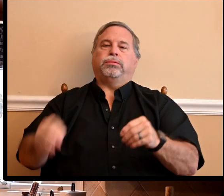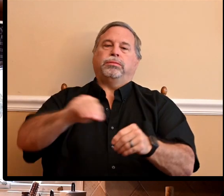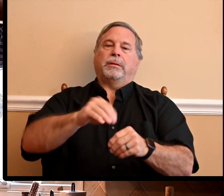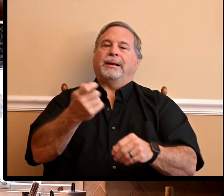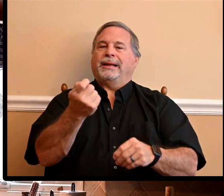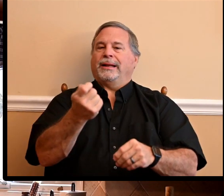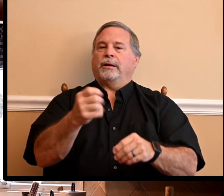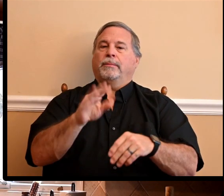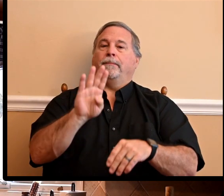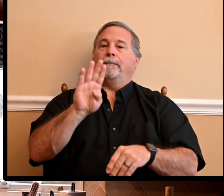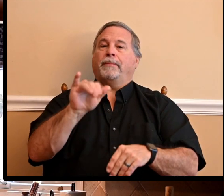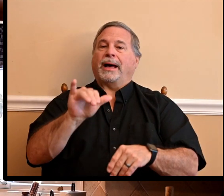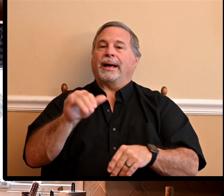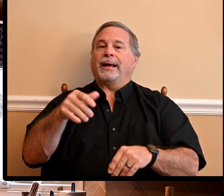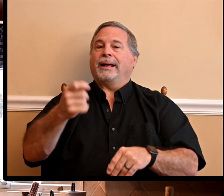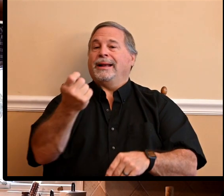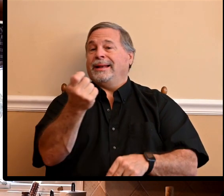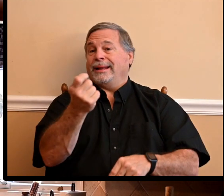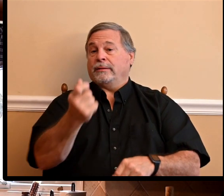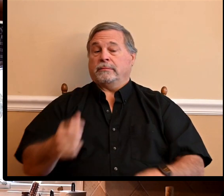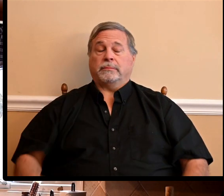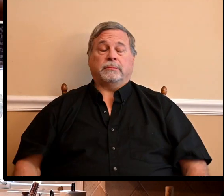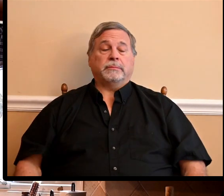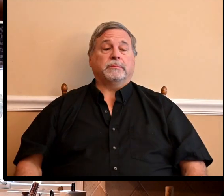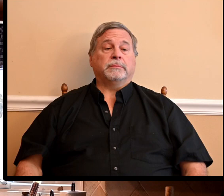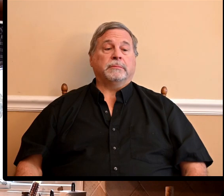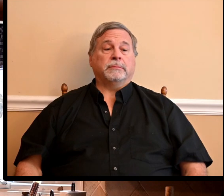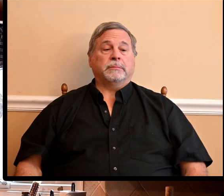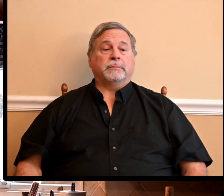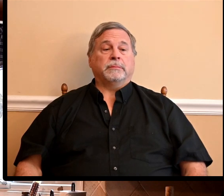the dry mixture.